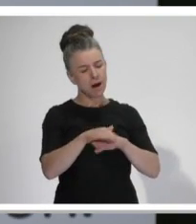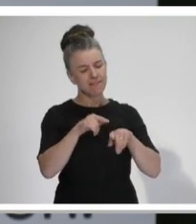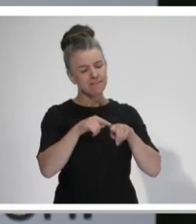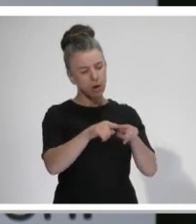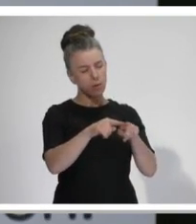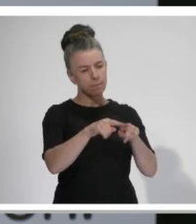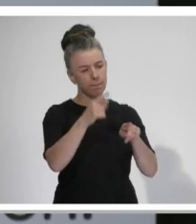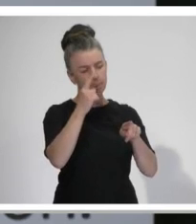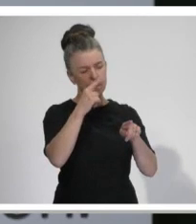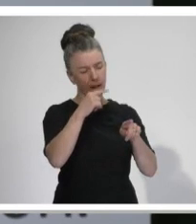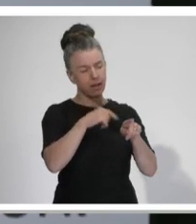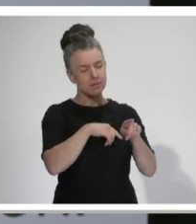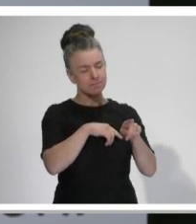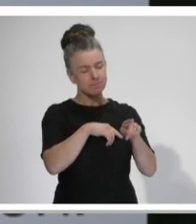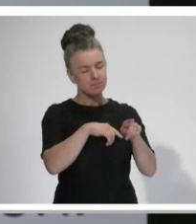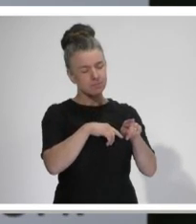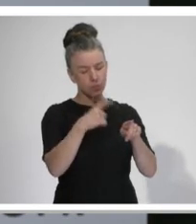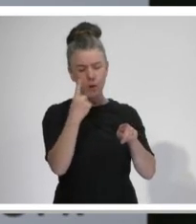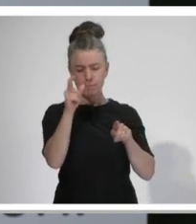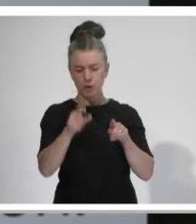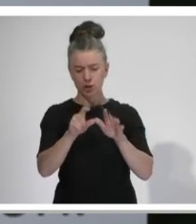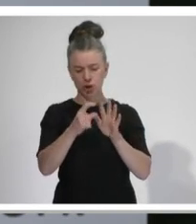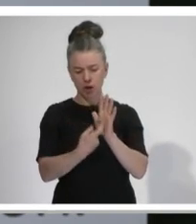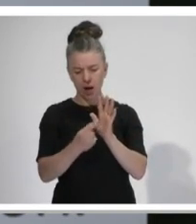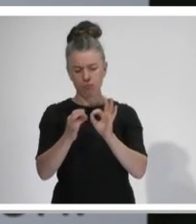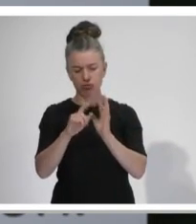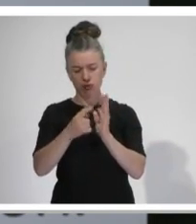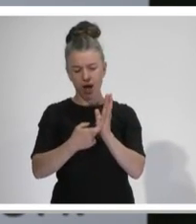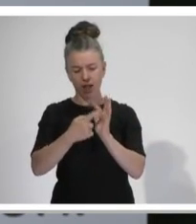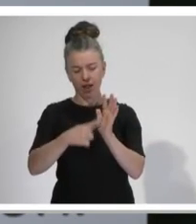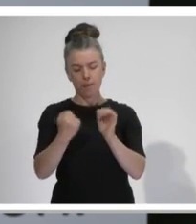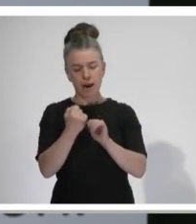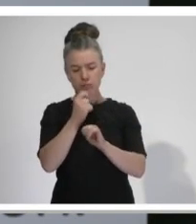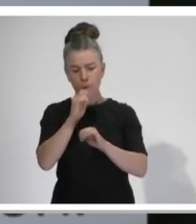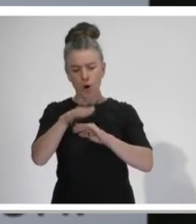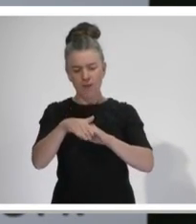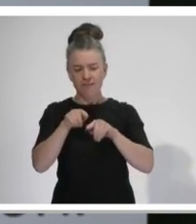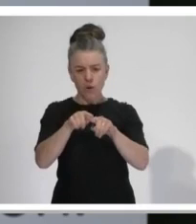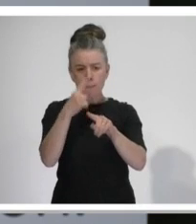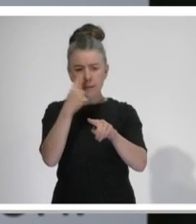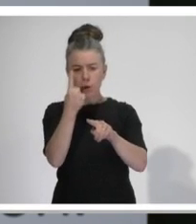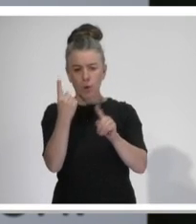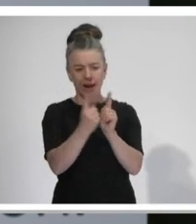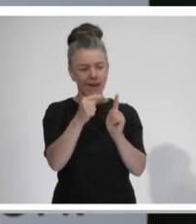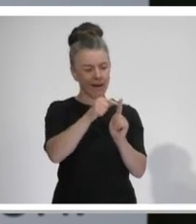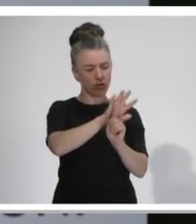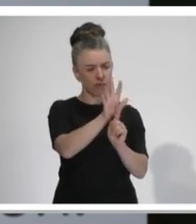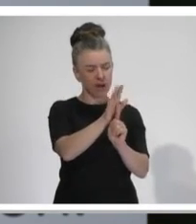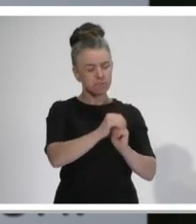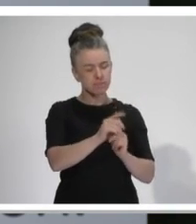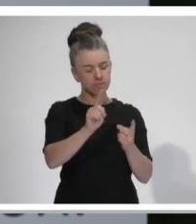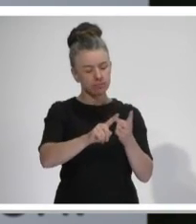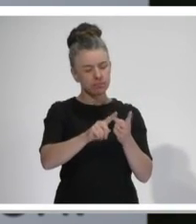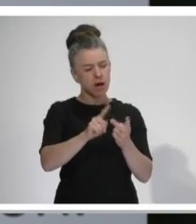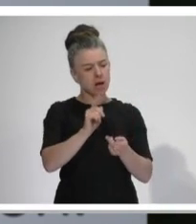Varel's contact tracing report, when can we expect to see that and made public? And also around these community tests being done